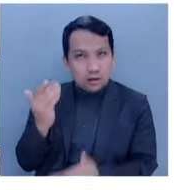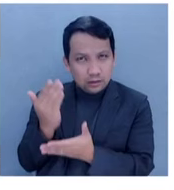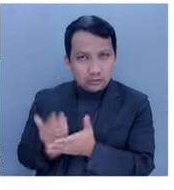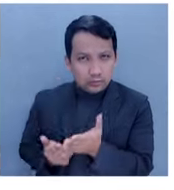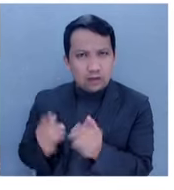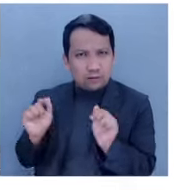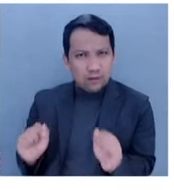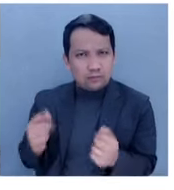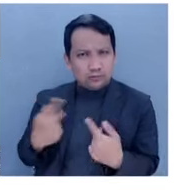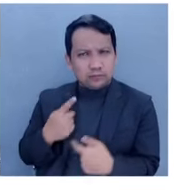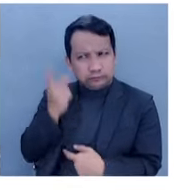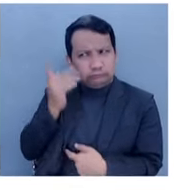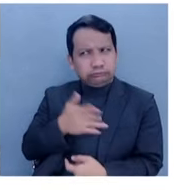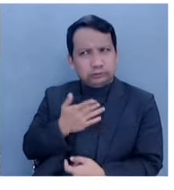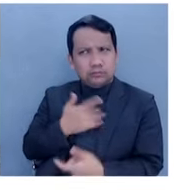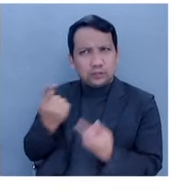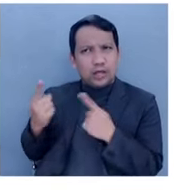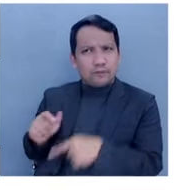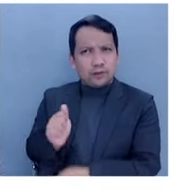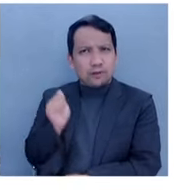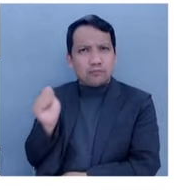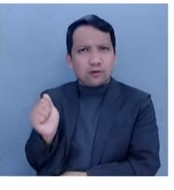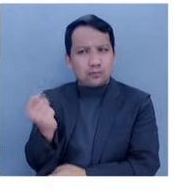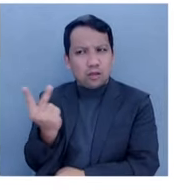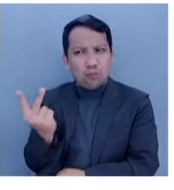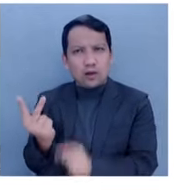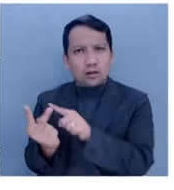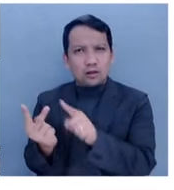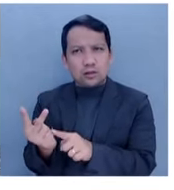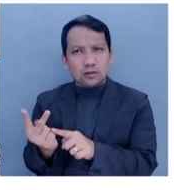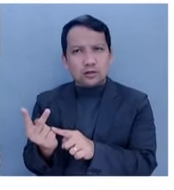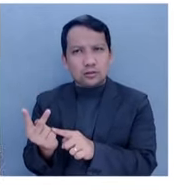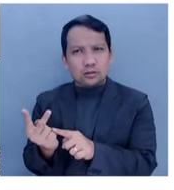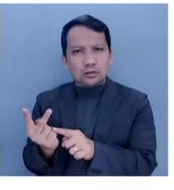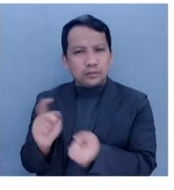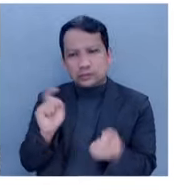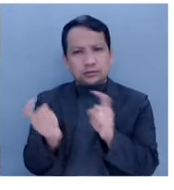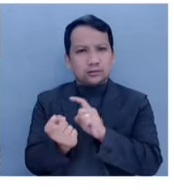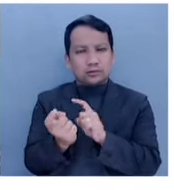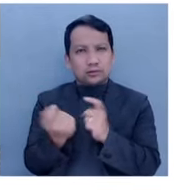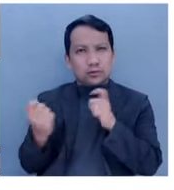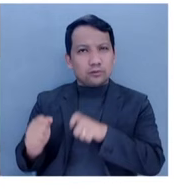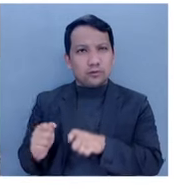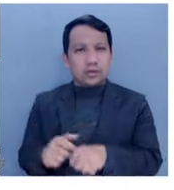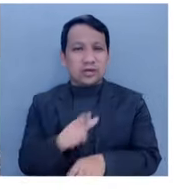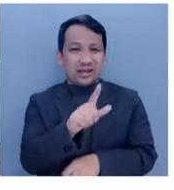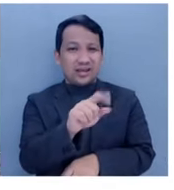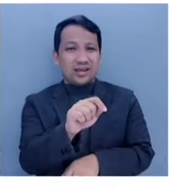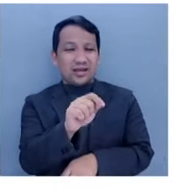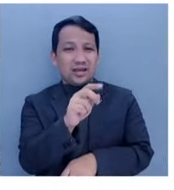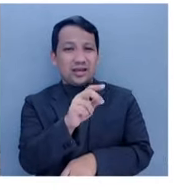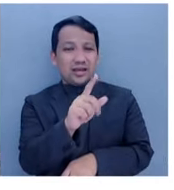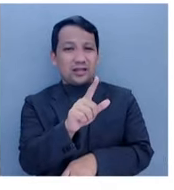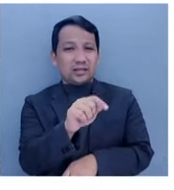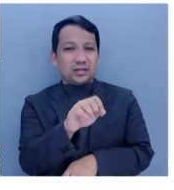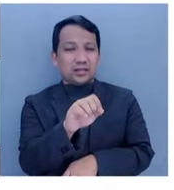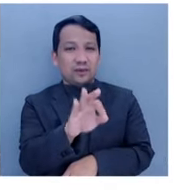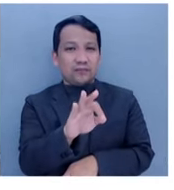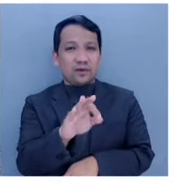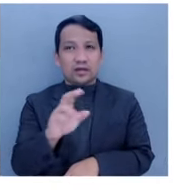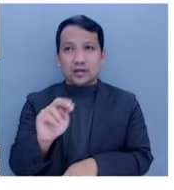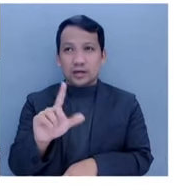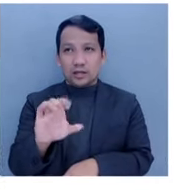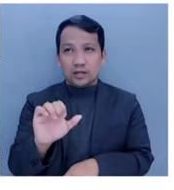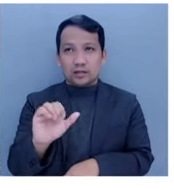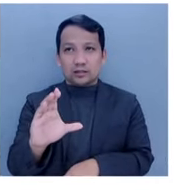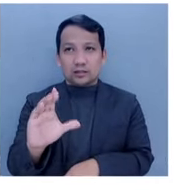could happen to them because of this turn of events. And the NTF, LCAC, and the military presented them. That was